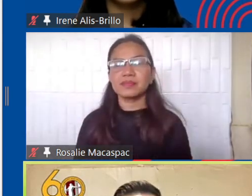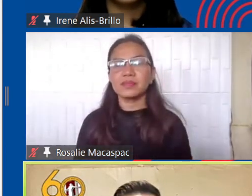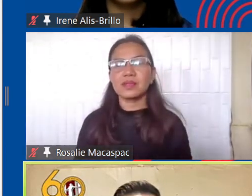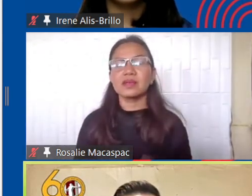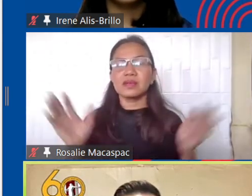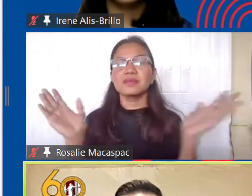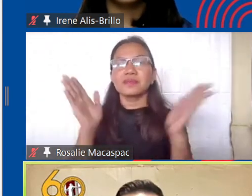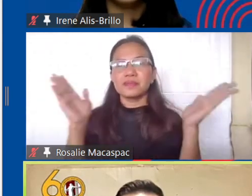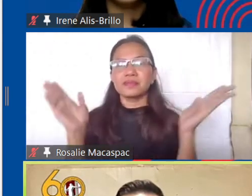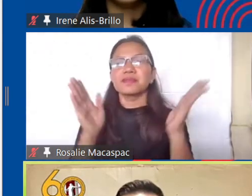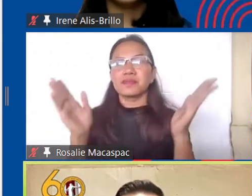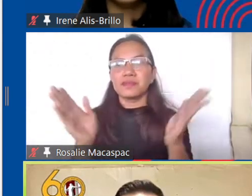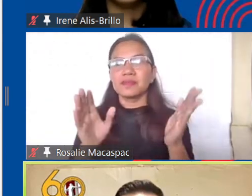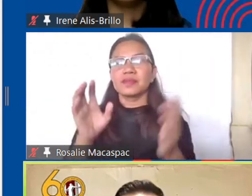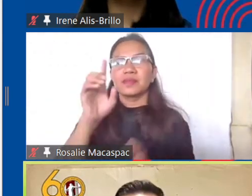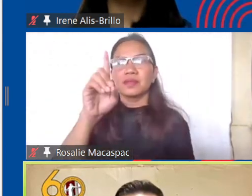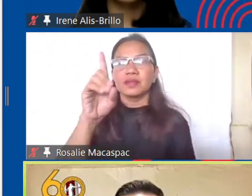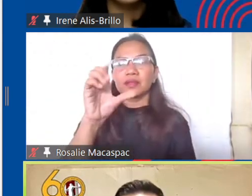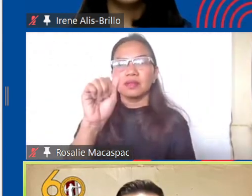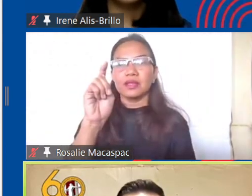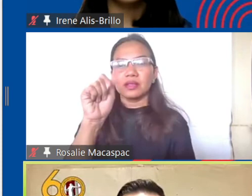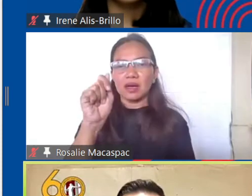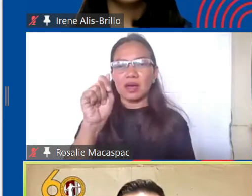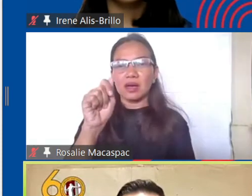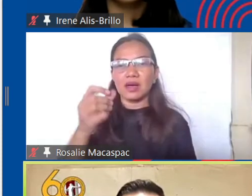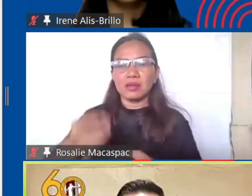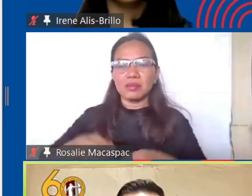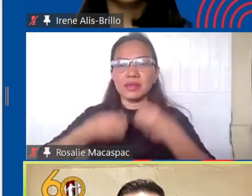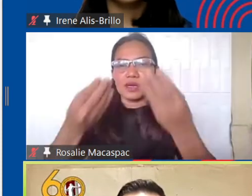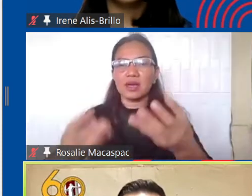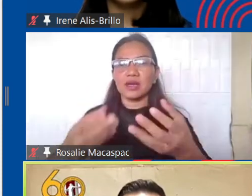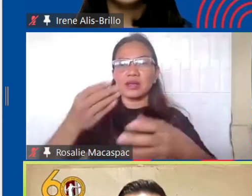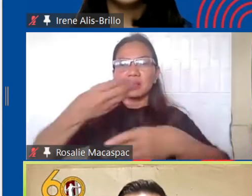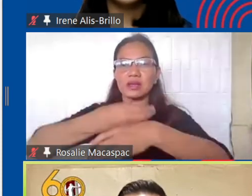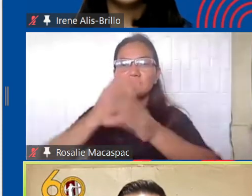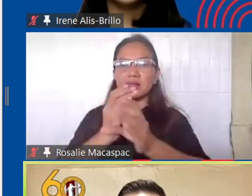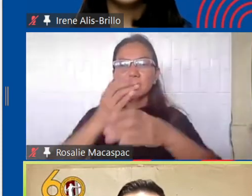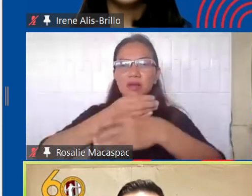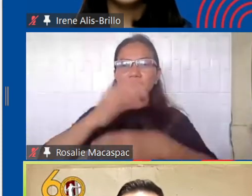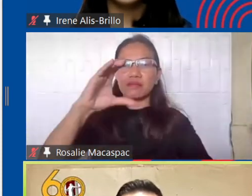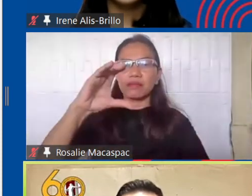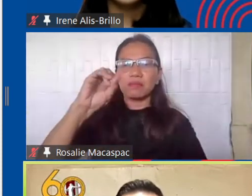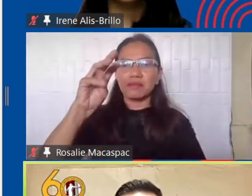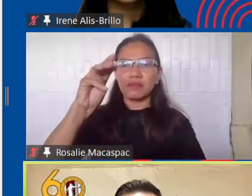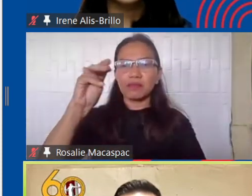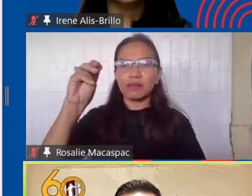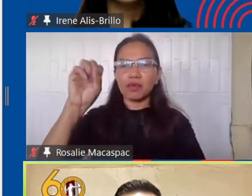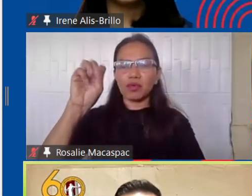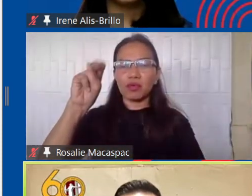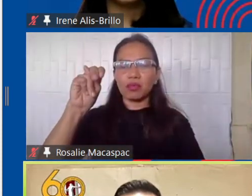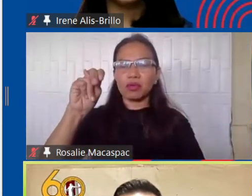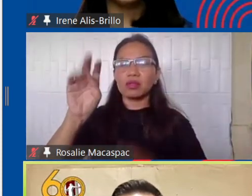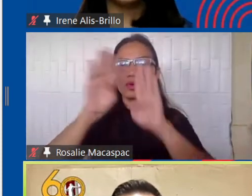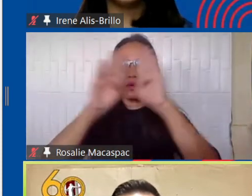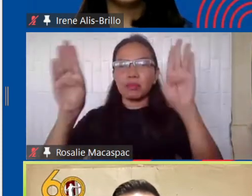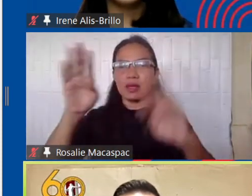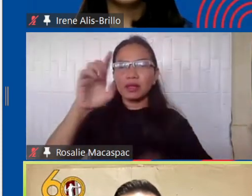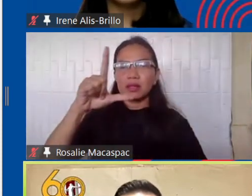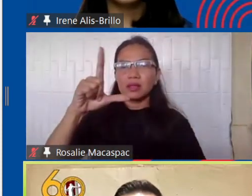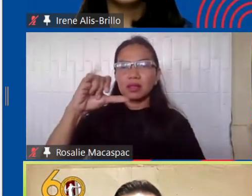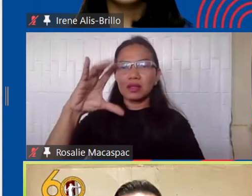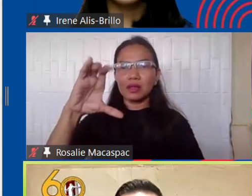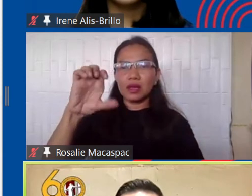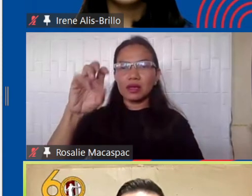that data be published in Creative Commons or in open licenses. But in the event that it's in copyright,